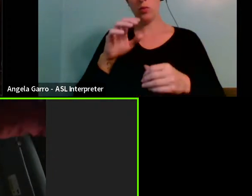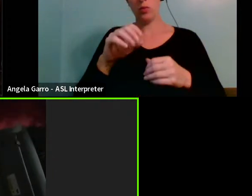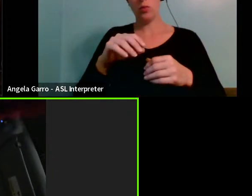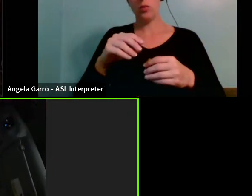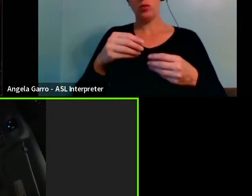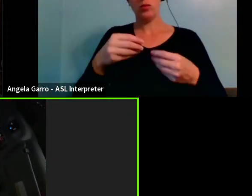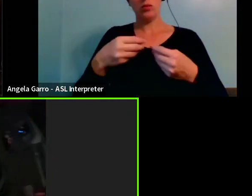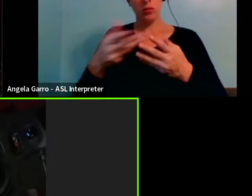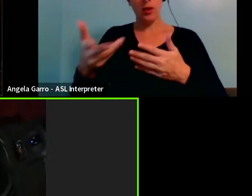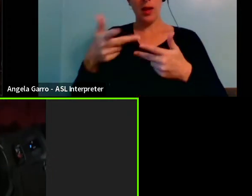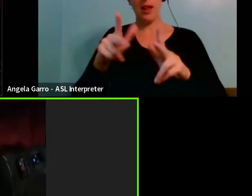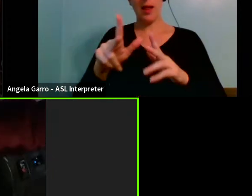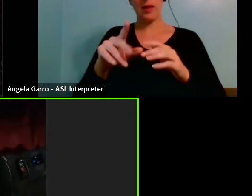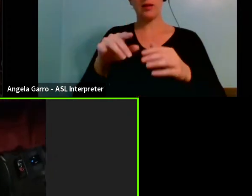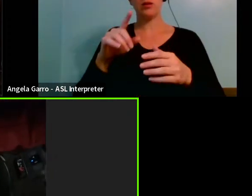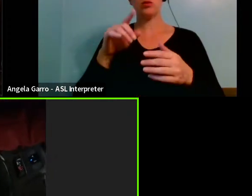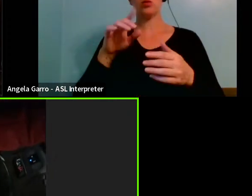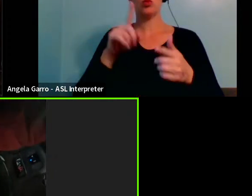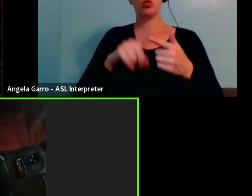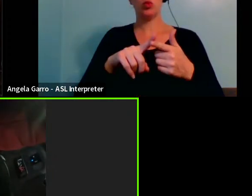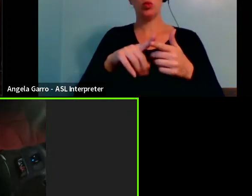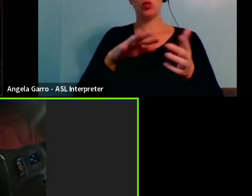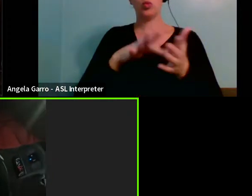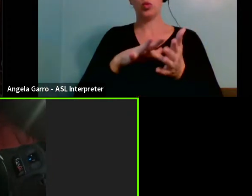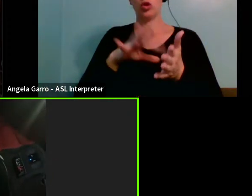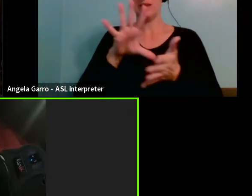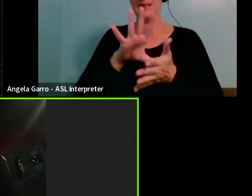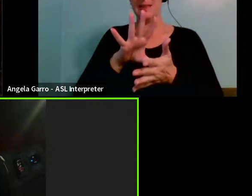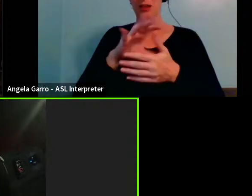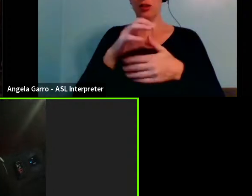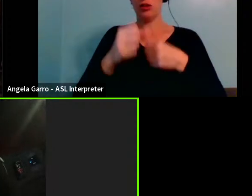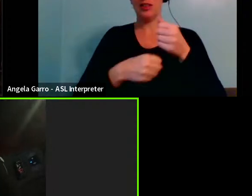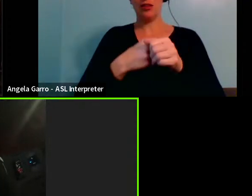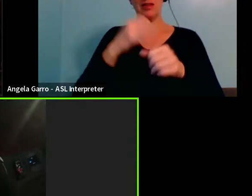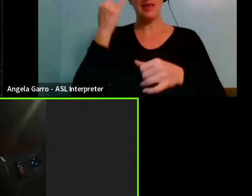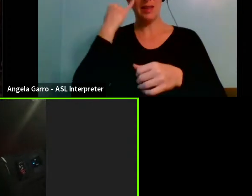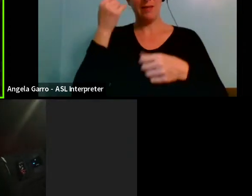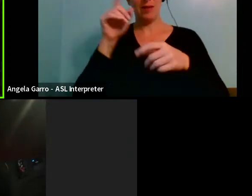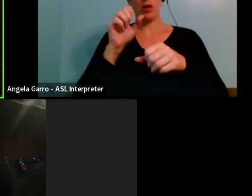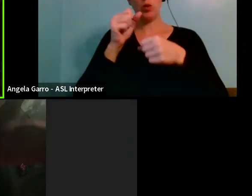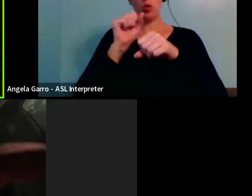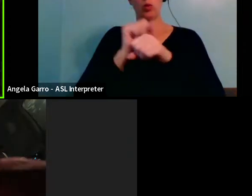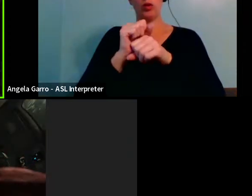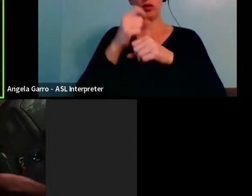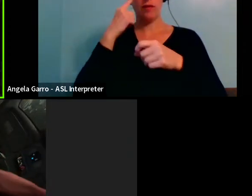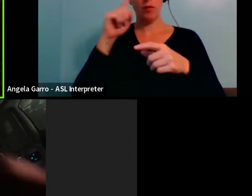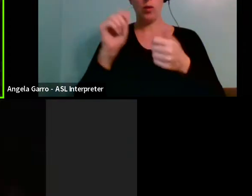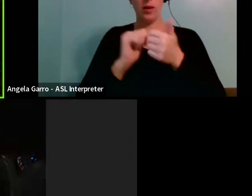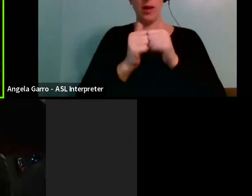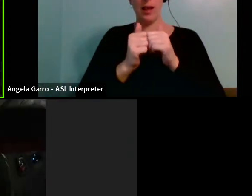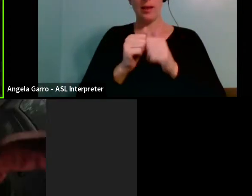and senior years too? If this program works for the athletes? Good question. Go ahead.